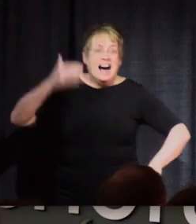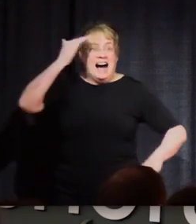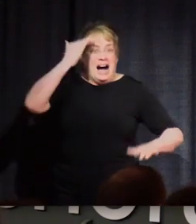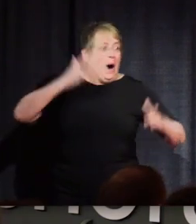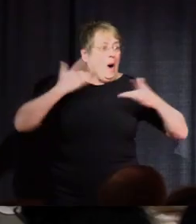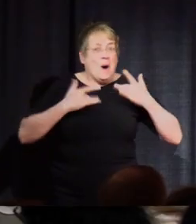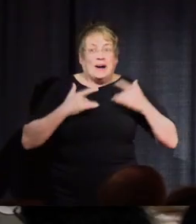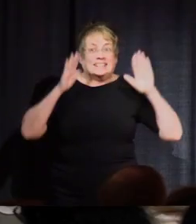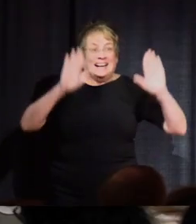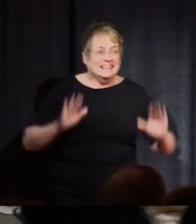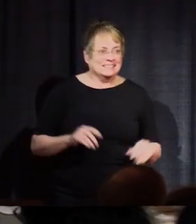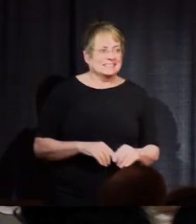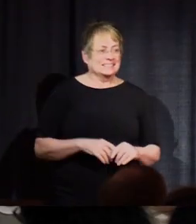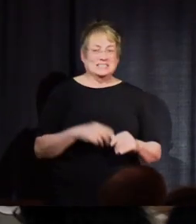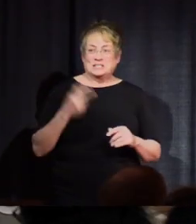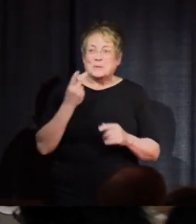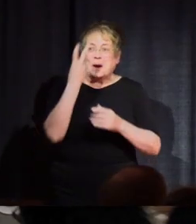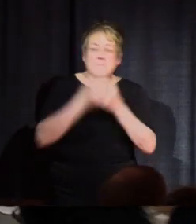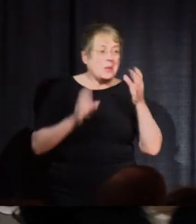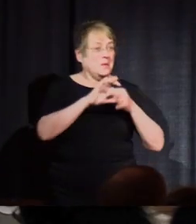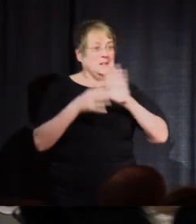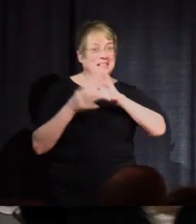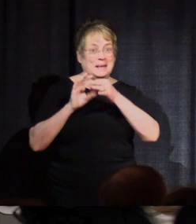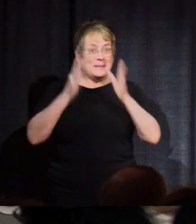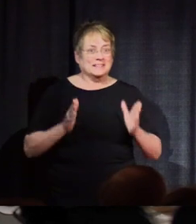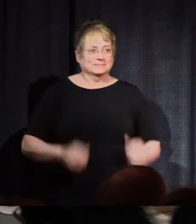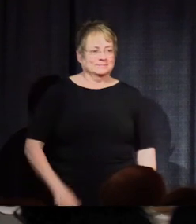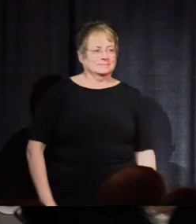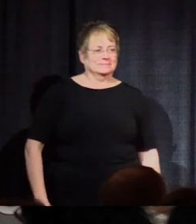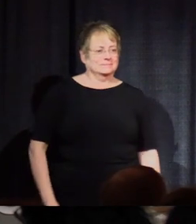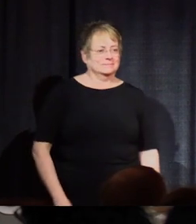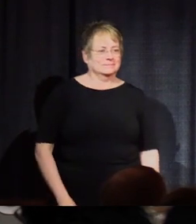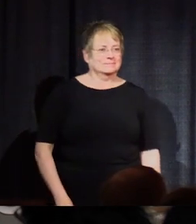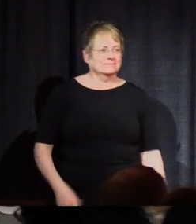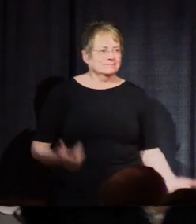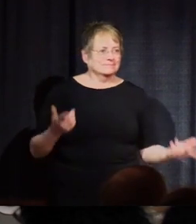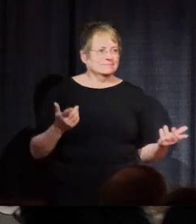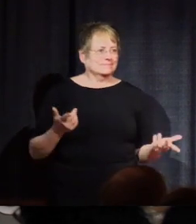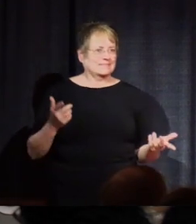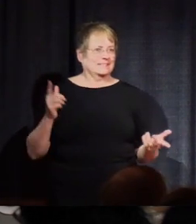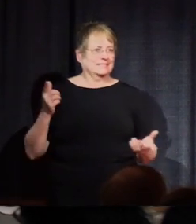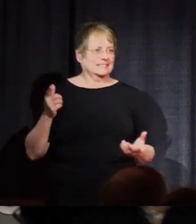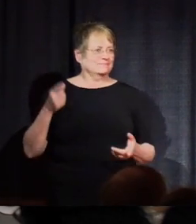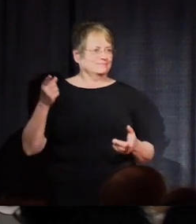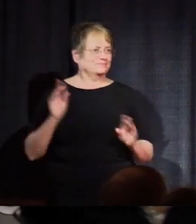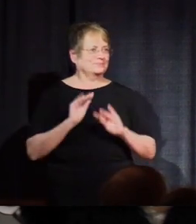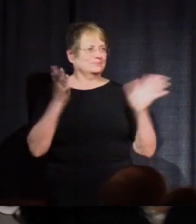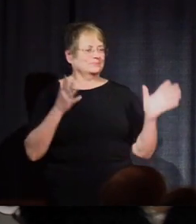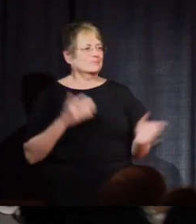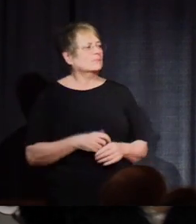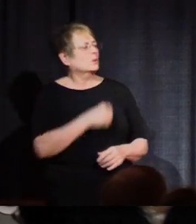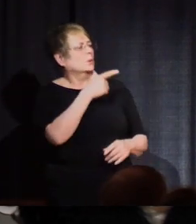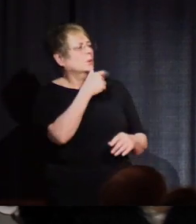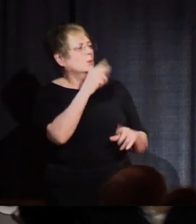exclaim isn't this exciting we are both olympians with no attempt to hide and sustain he says who